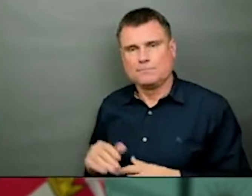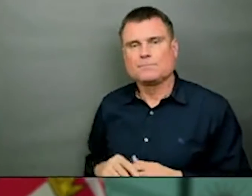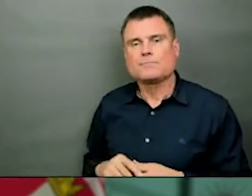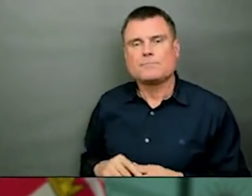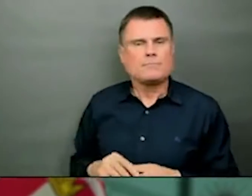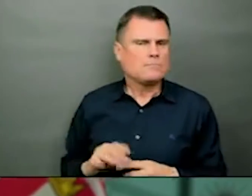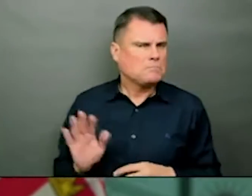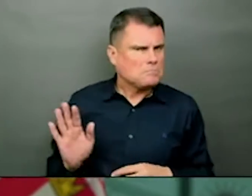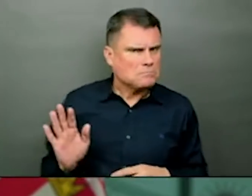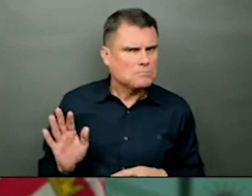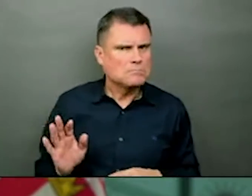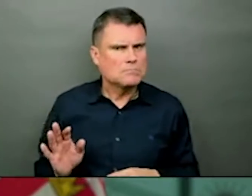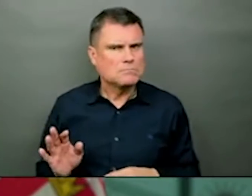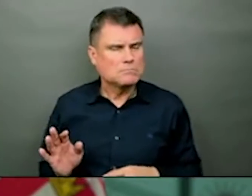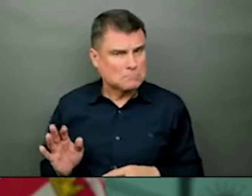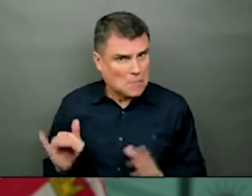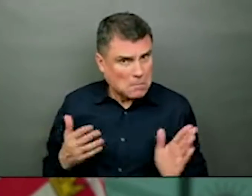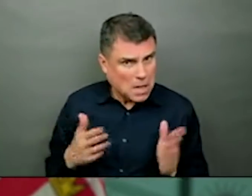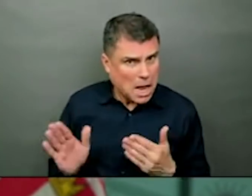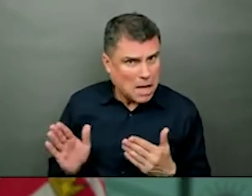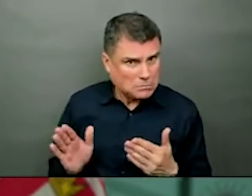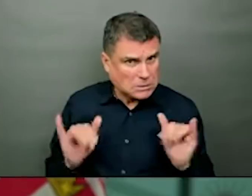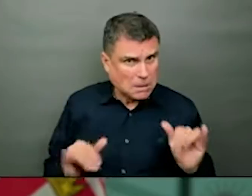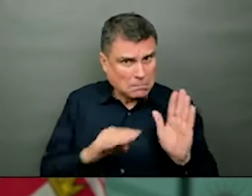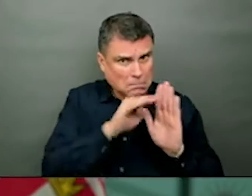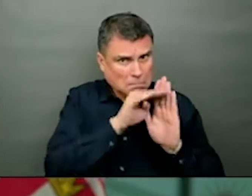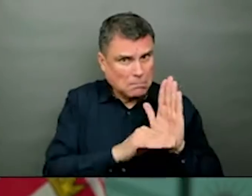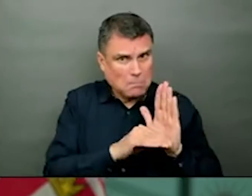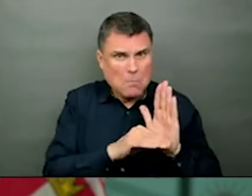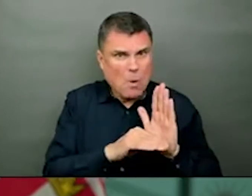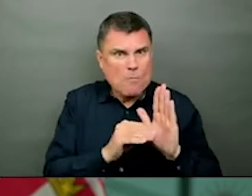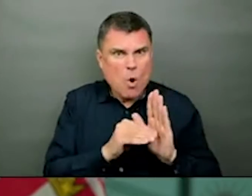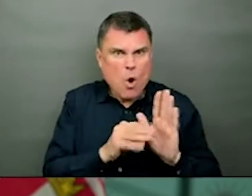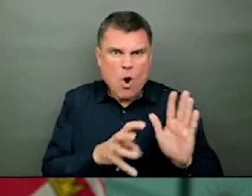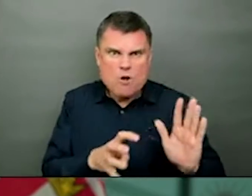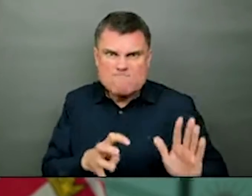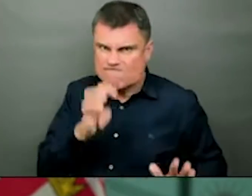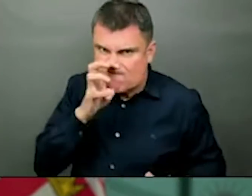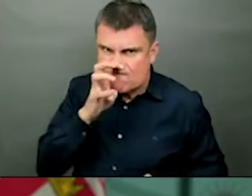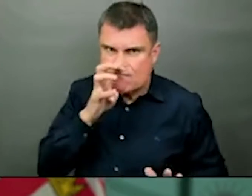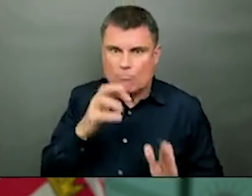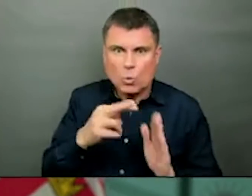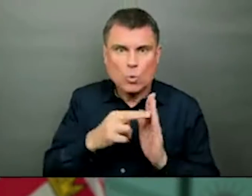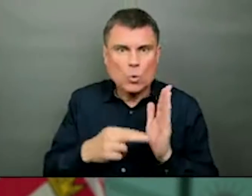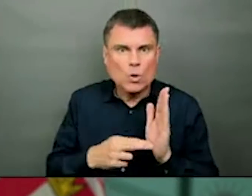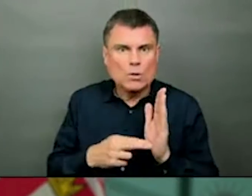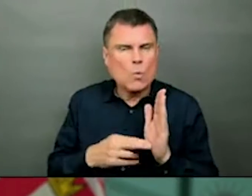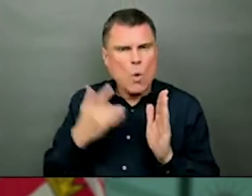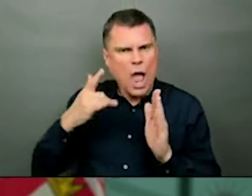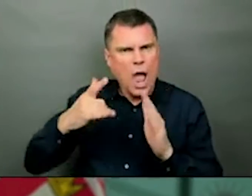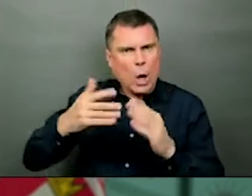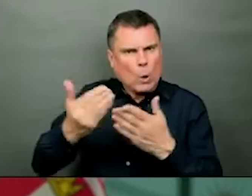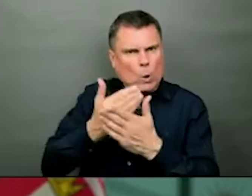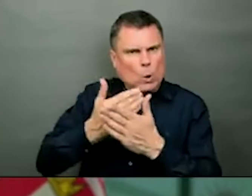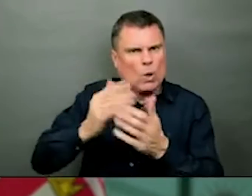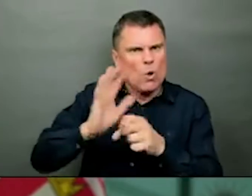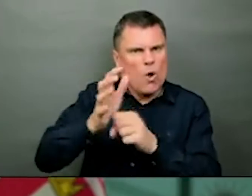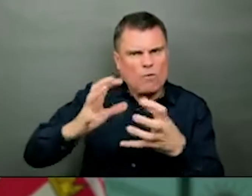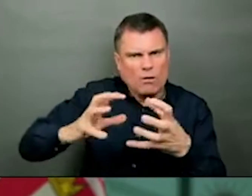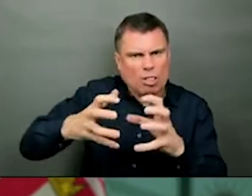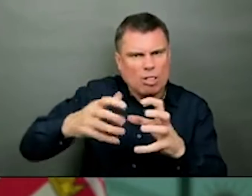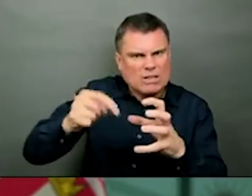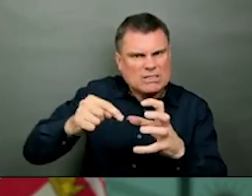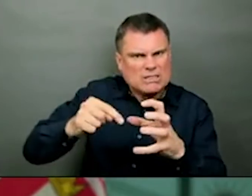really good questions, and actually goes back to that idea that at this time, there's no indication that those parameters